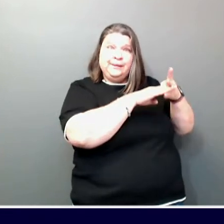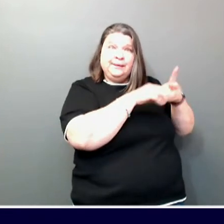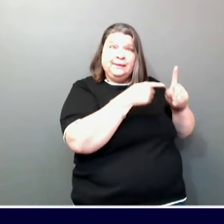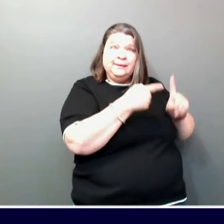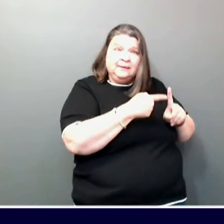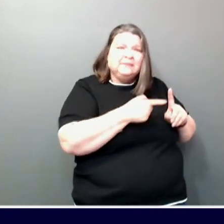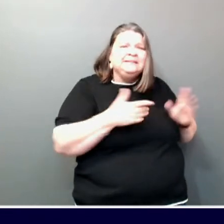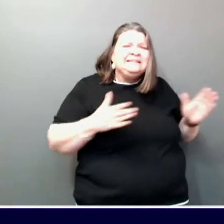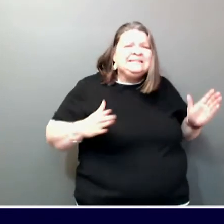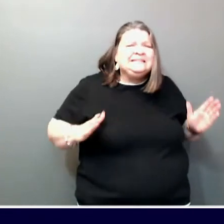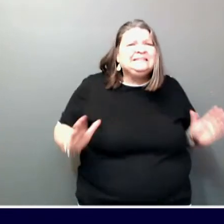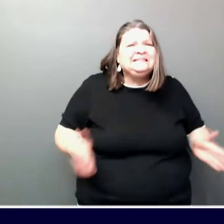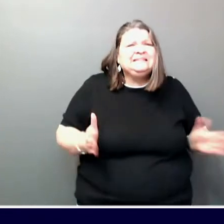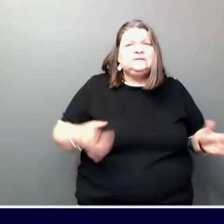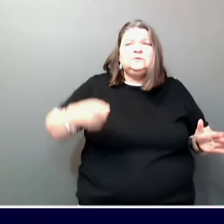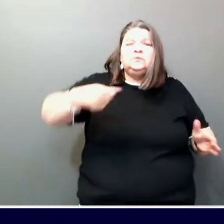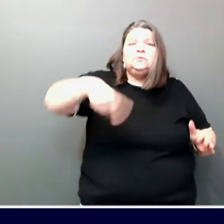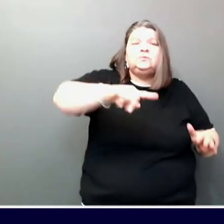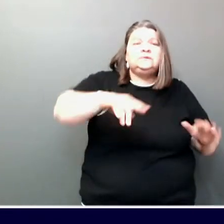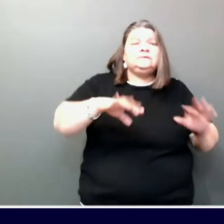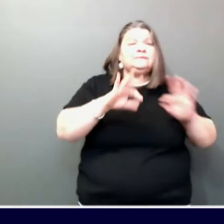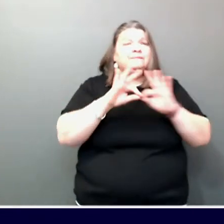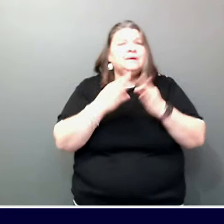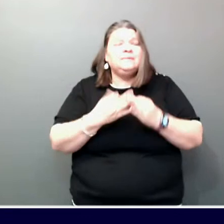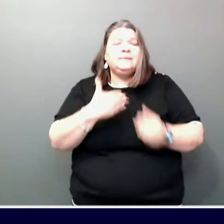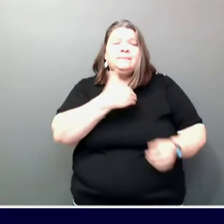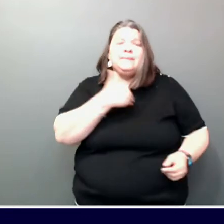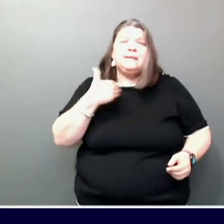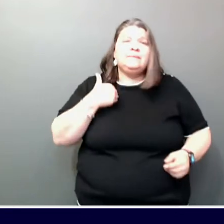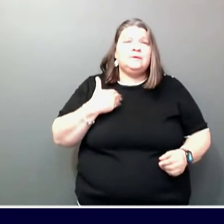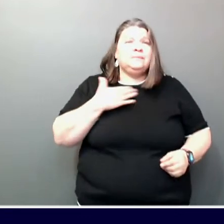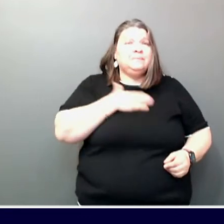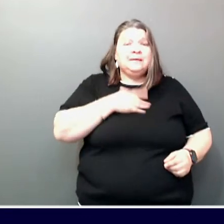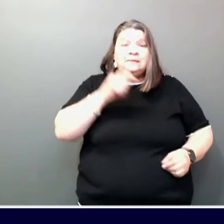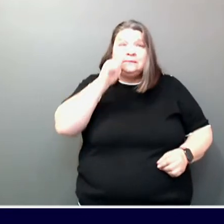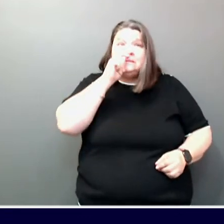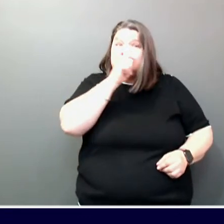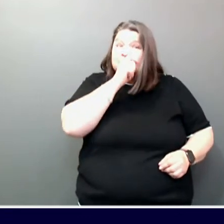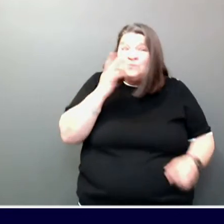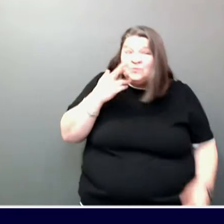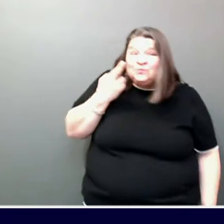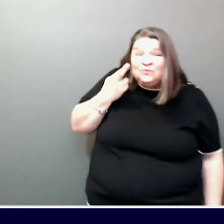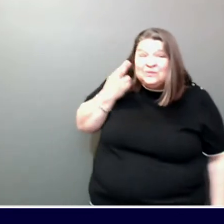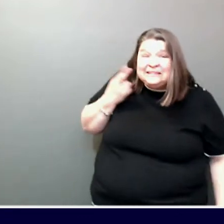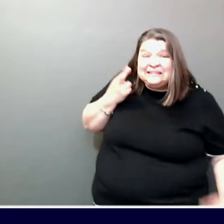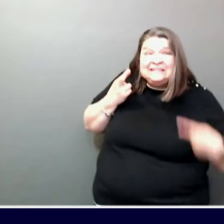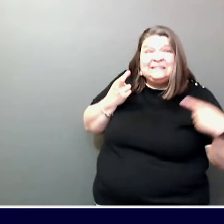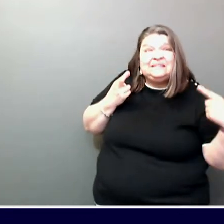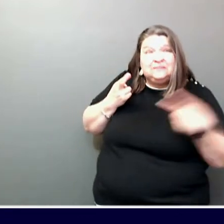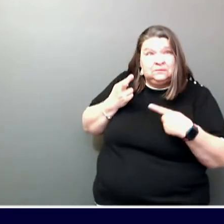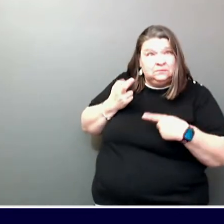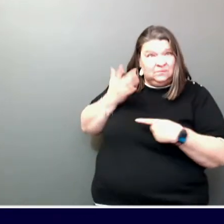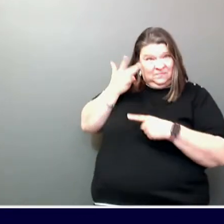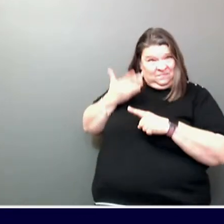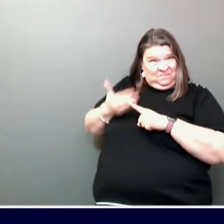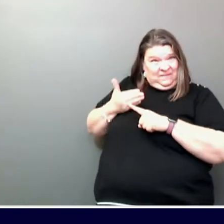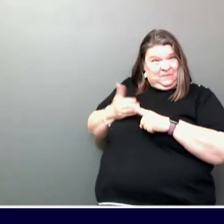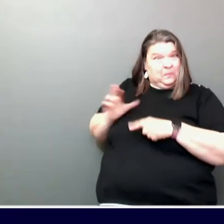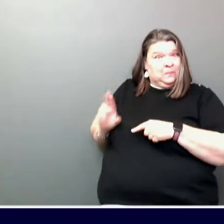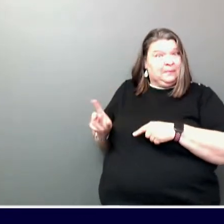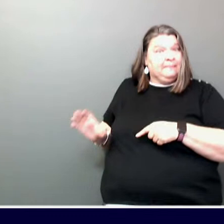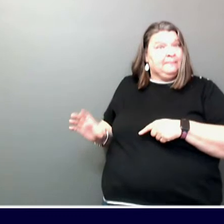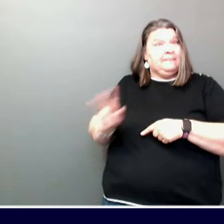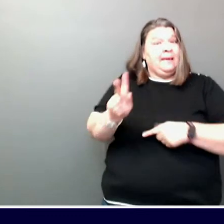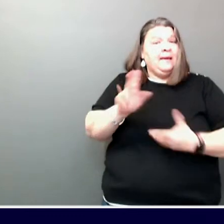to take advantage of this option. Testing before returning to school following the vacation will help prevent